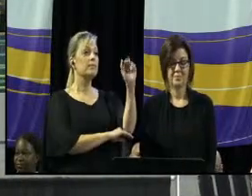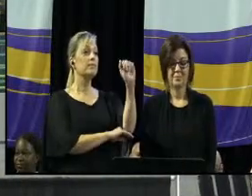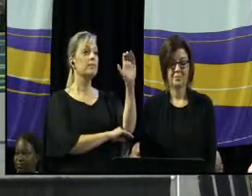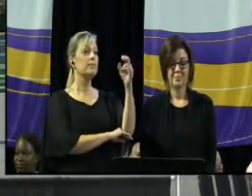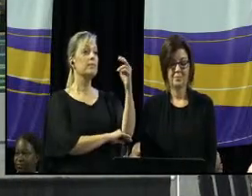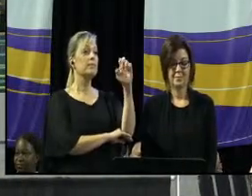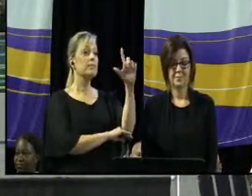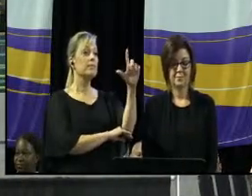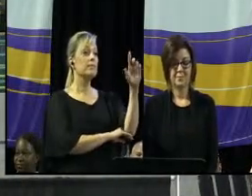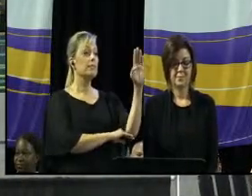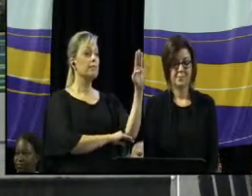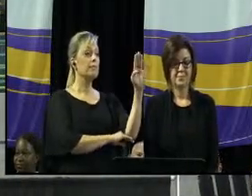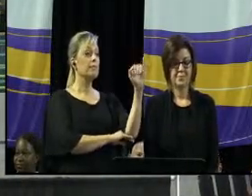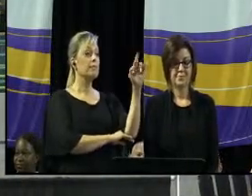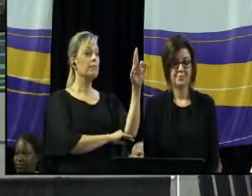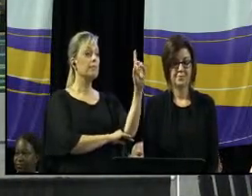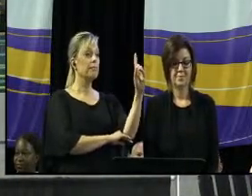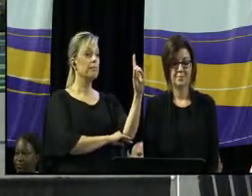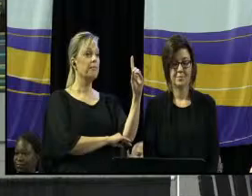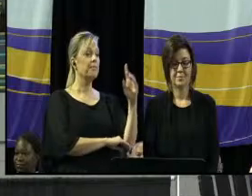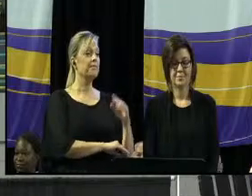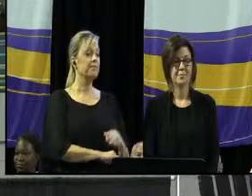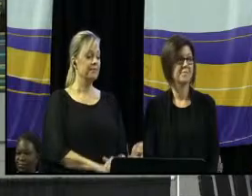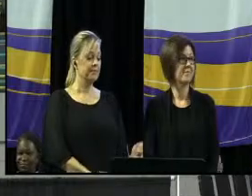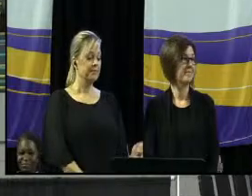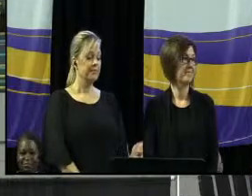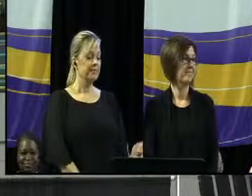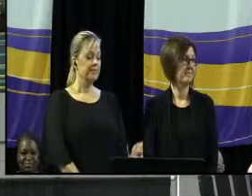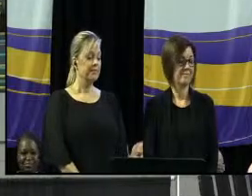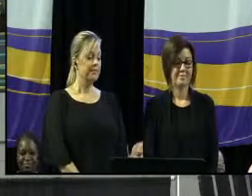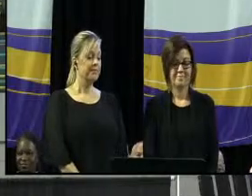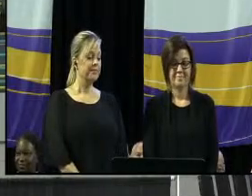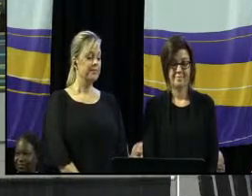Rachel Angelique Bird.